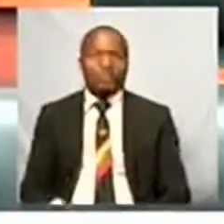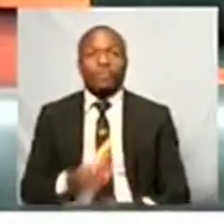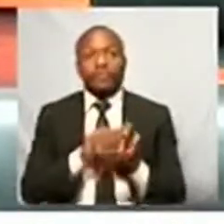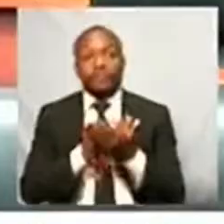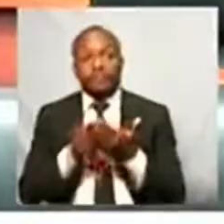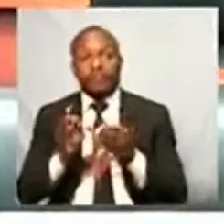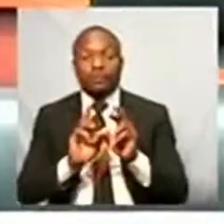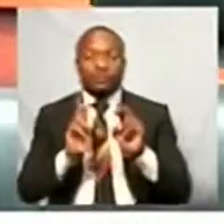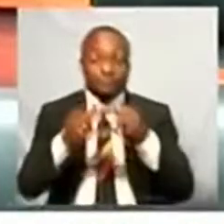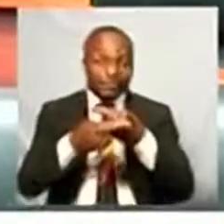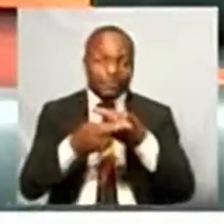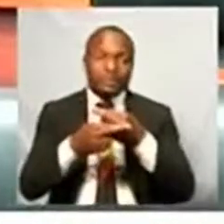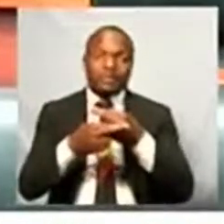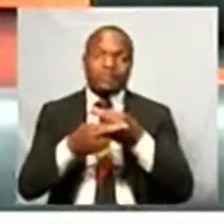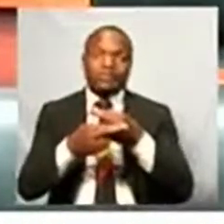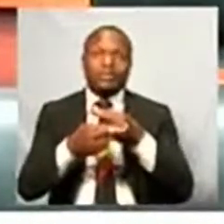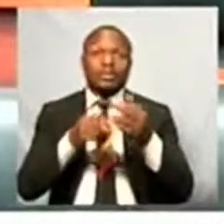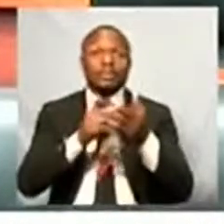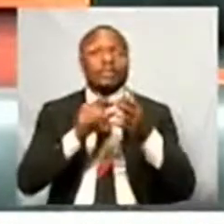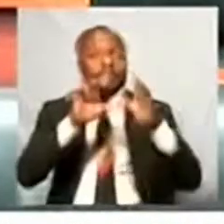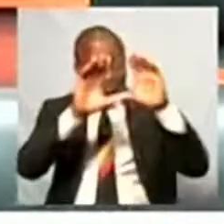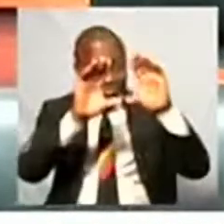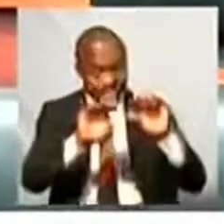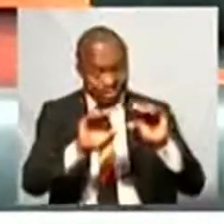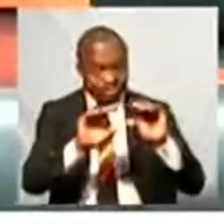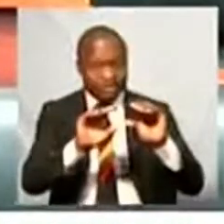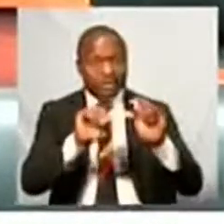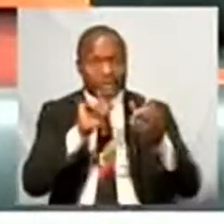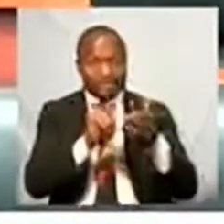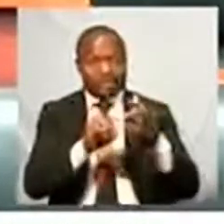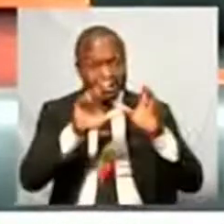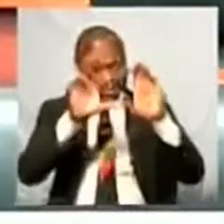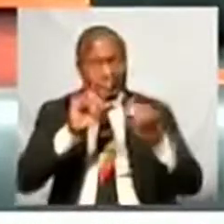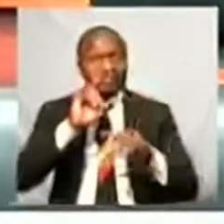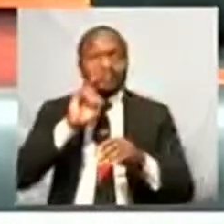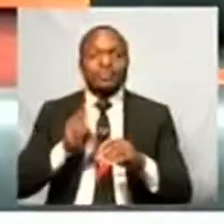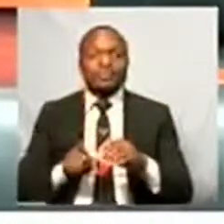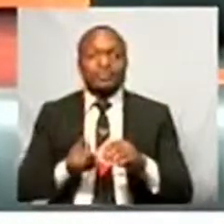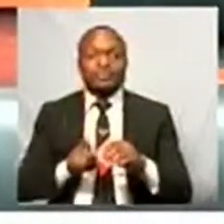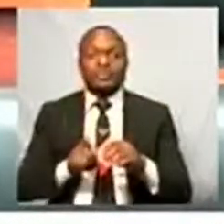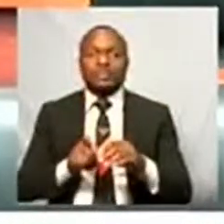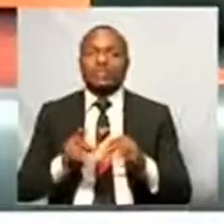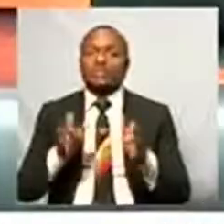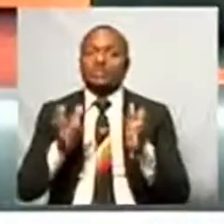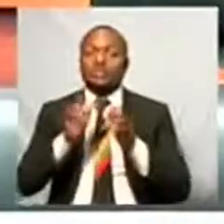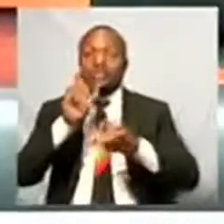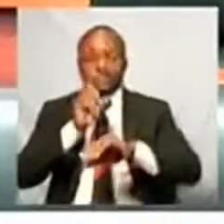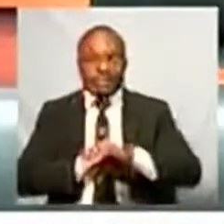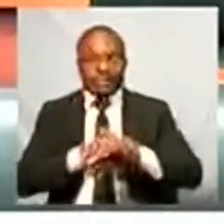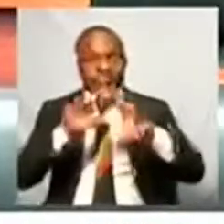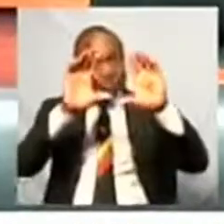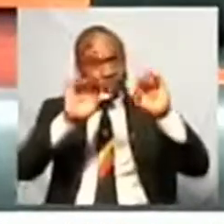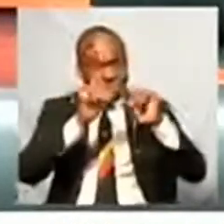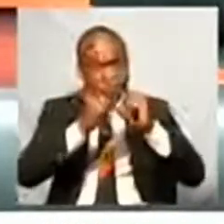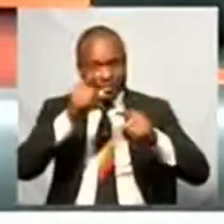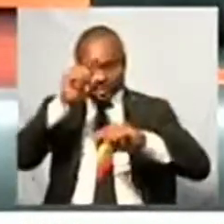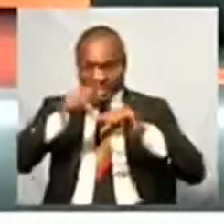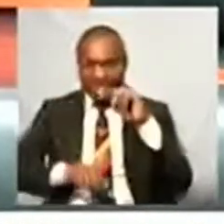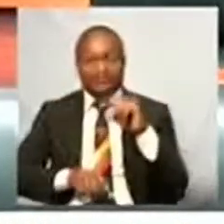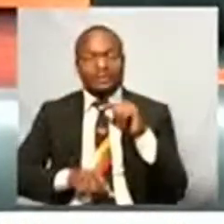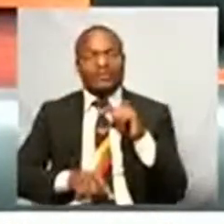reconcile suspense accounts. Madam Speaker, suspense account is supposed to be a temporary account. But Speaker, they